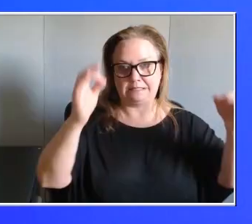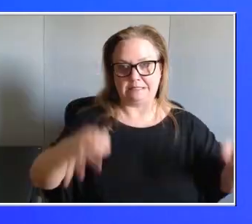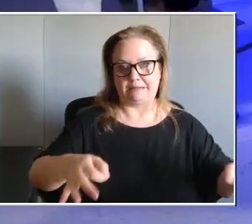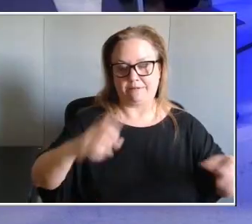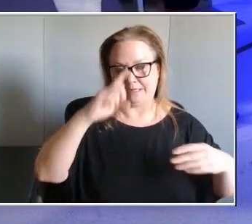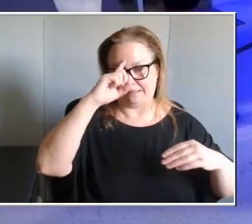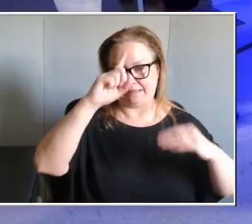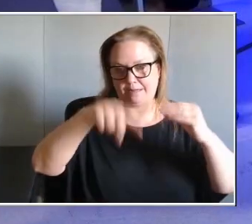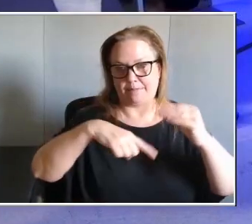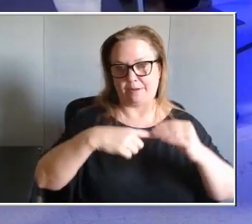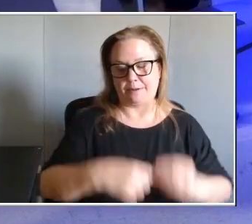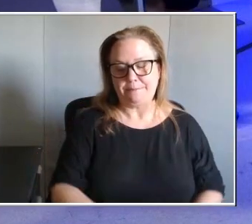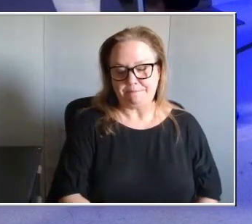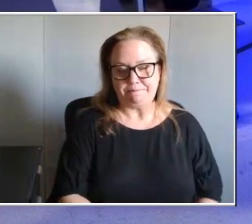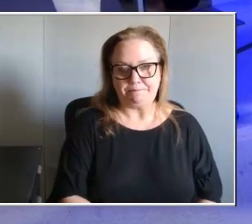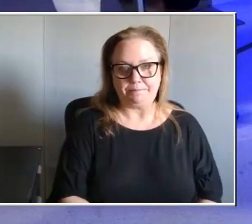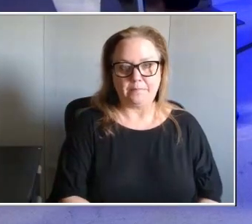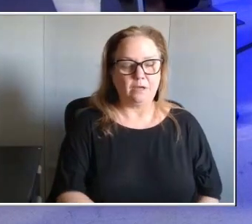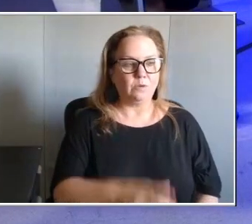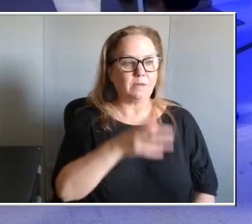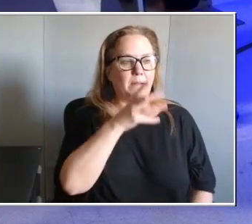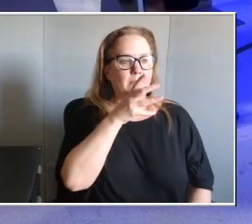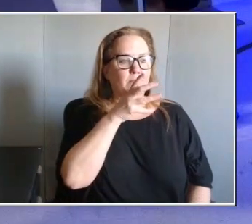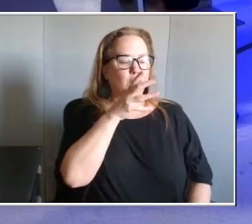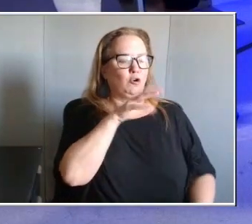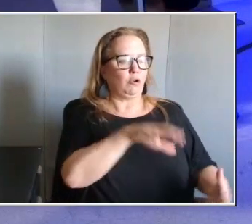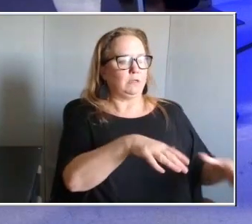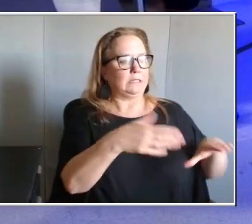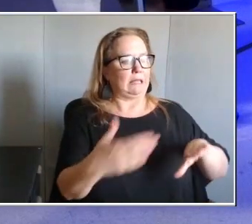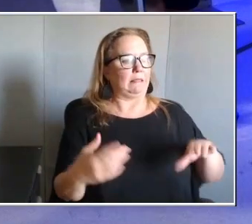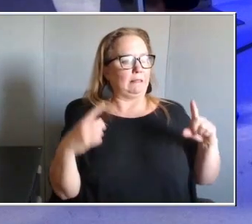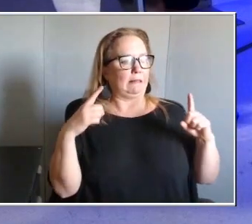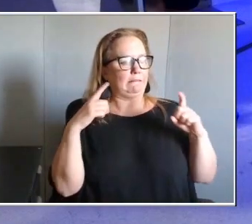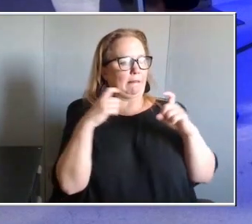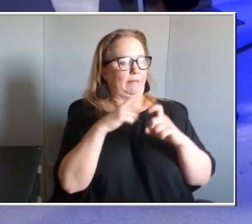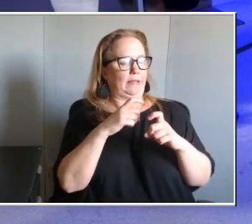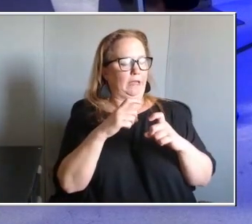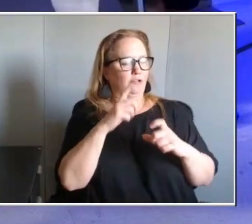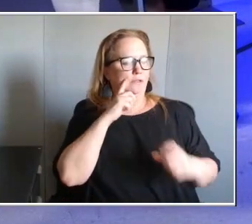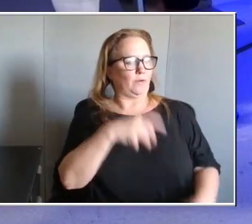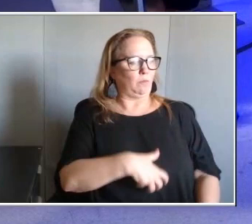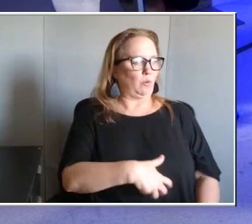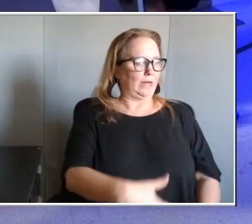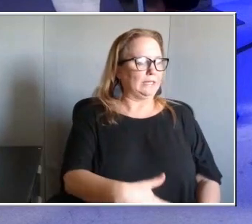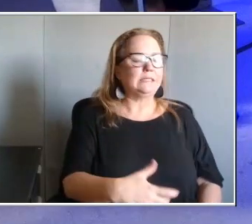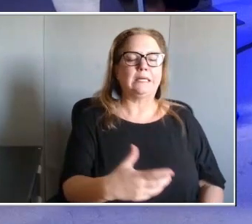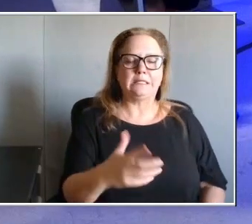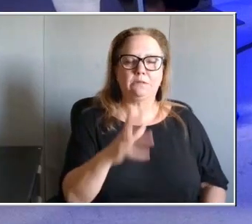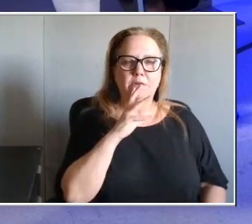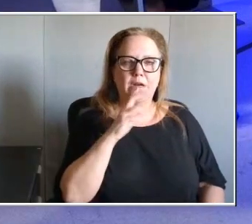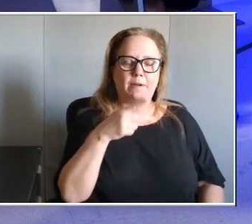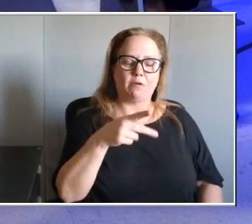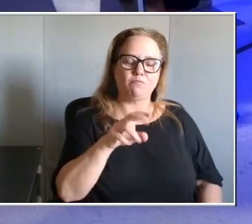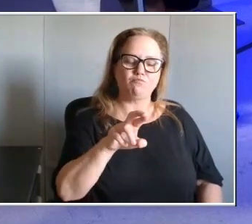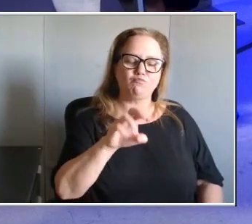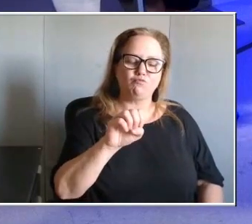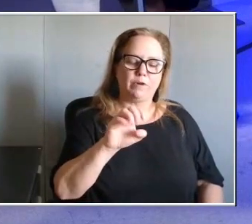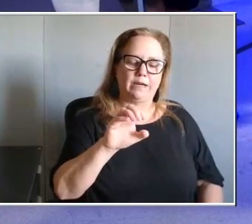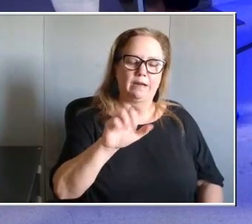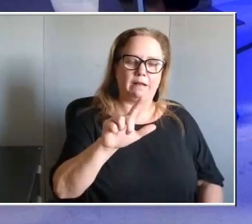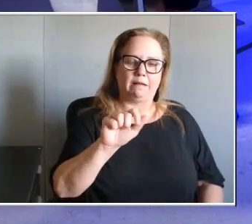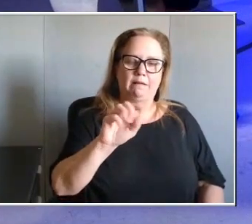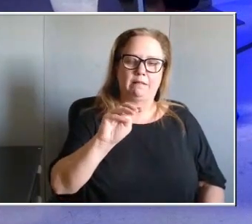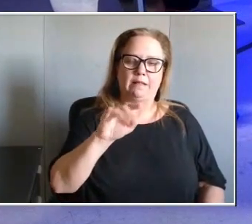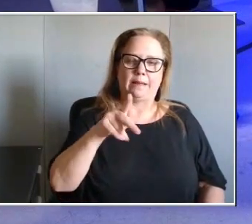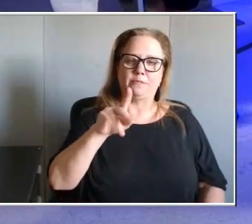consider. And we focus a lot on maternal death. What other complications are out there from pregnancy? I know we talked about preeclampsia and eclampsia, but what else do we